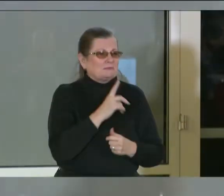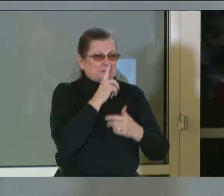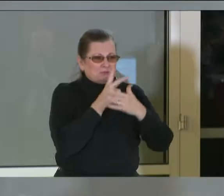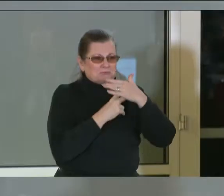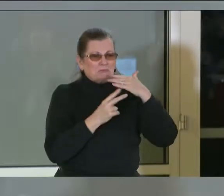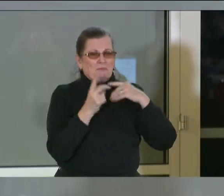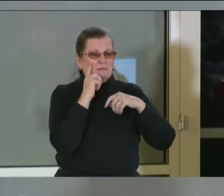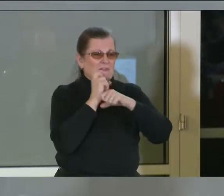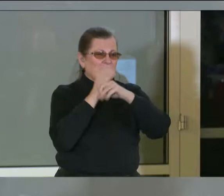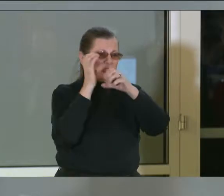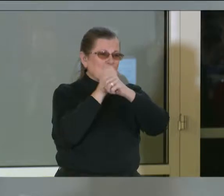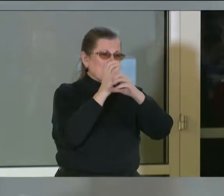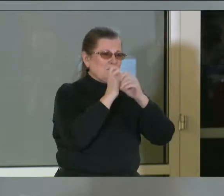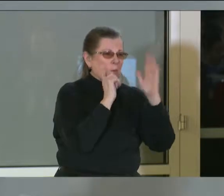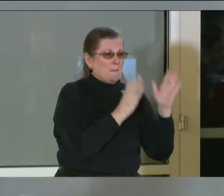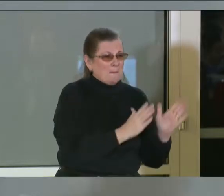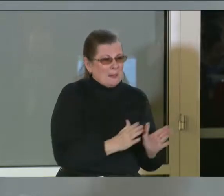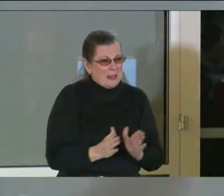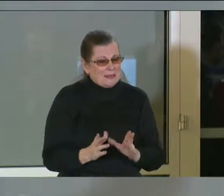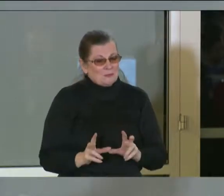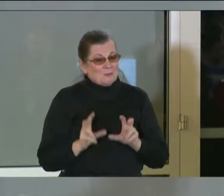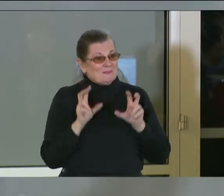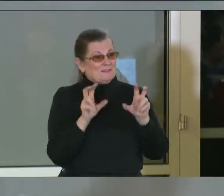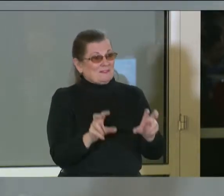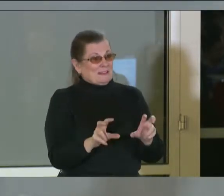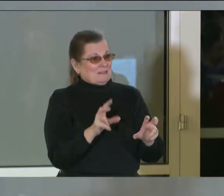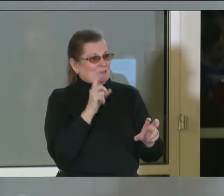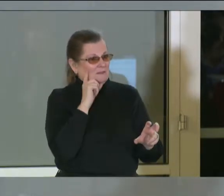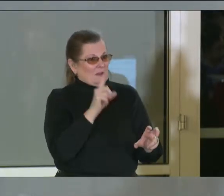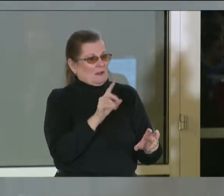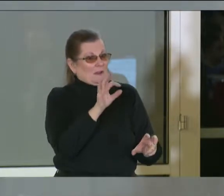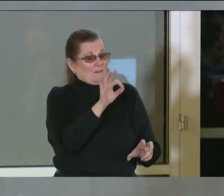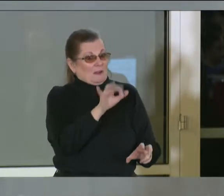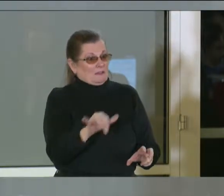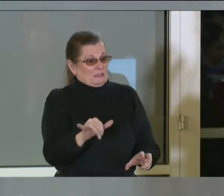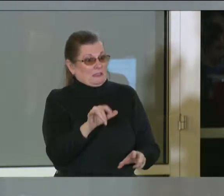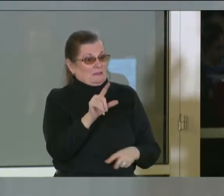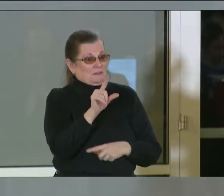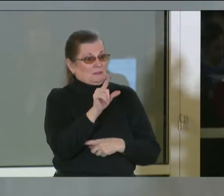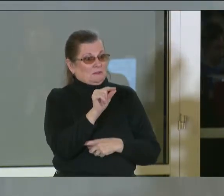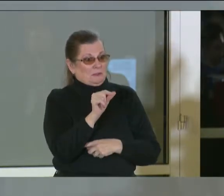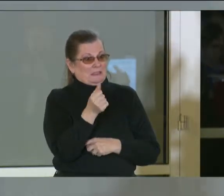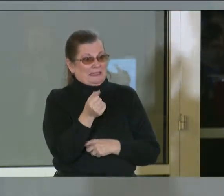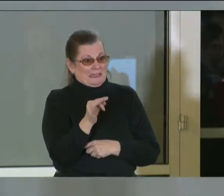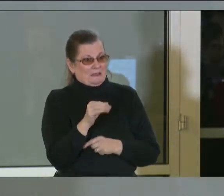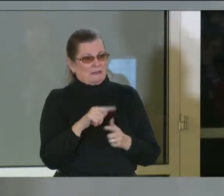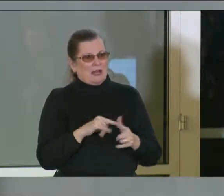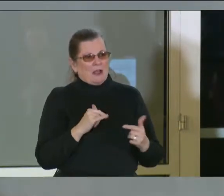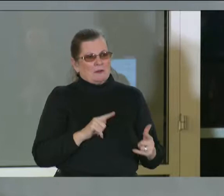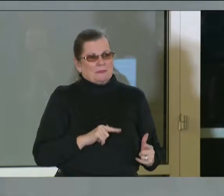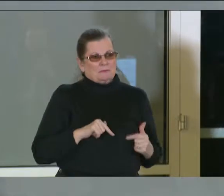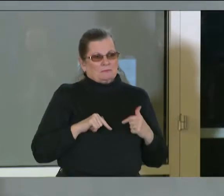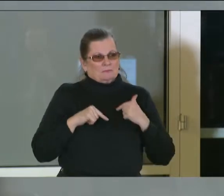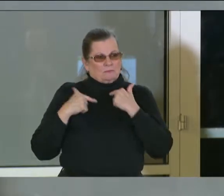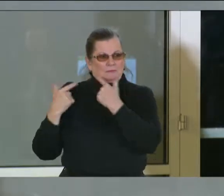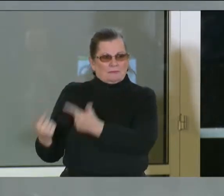be investing in and continuing for fiscal year 19. So let me turn it back over to Tomas.